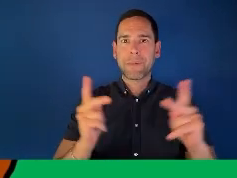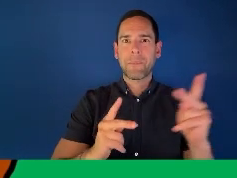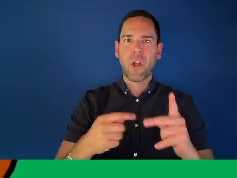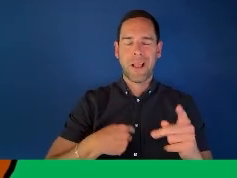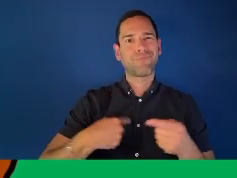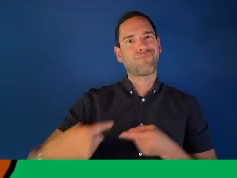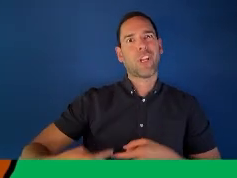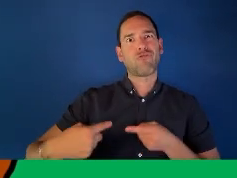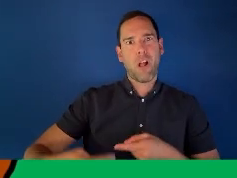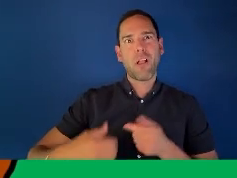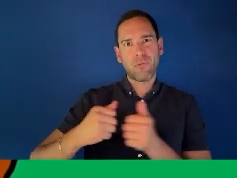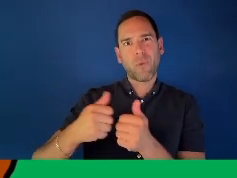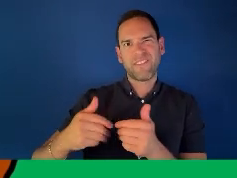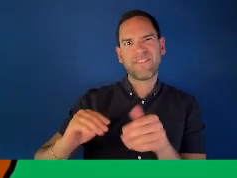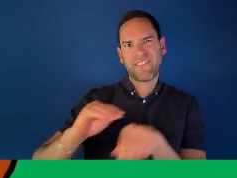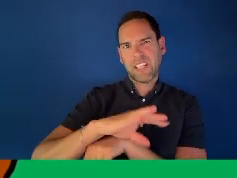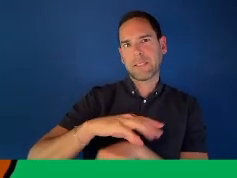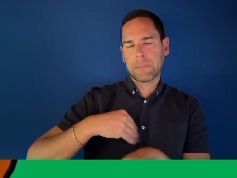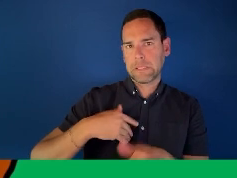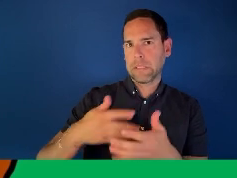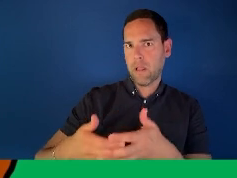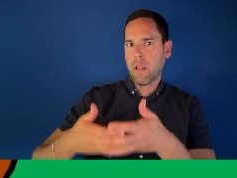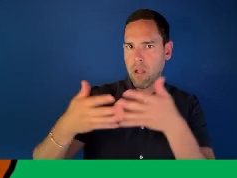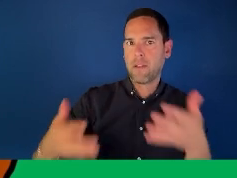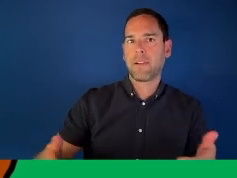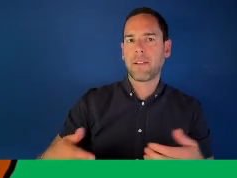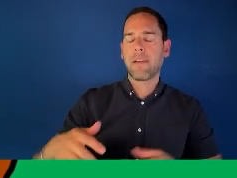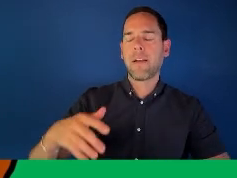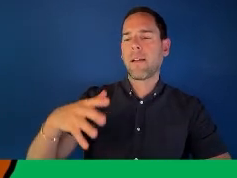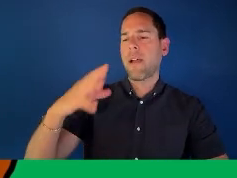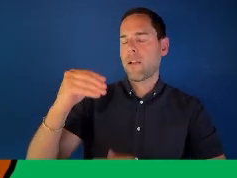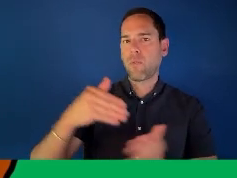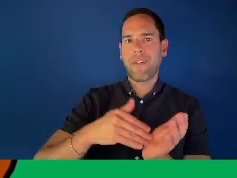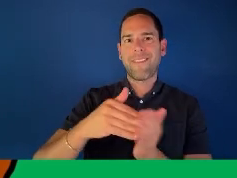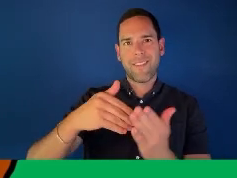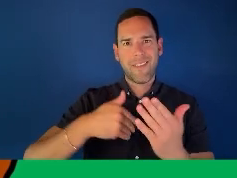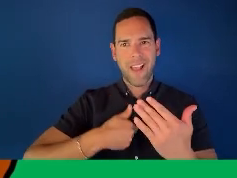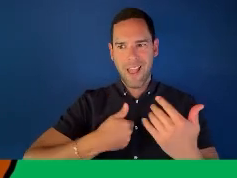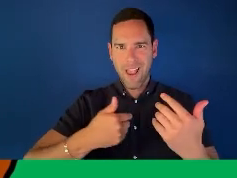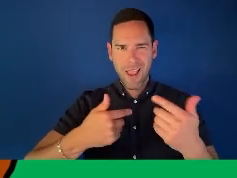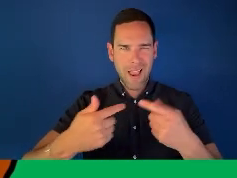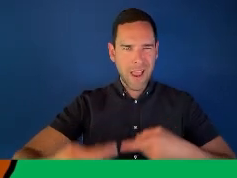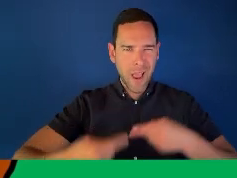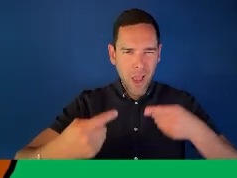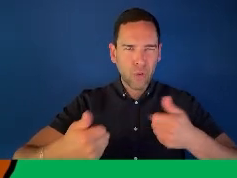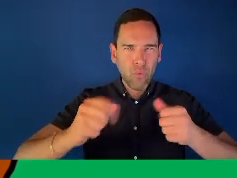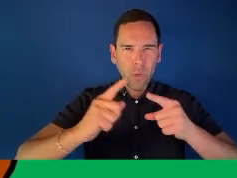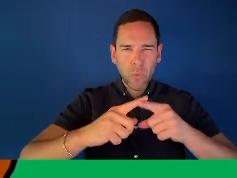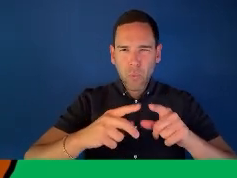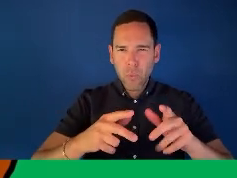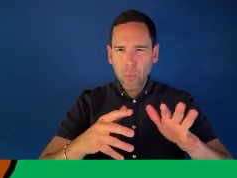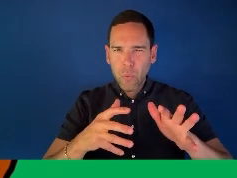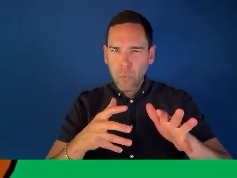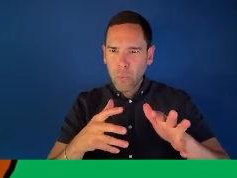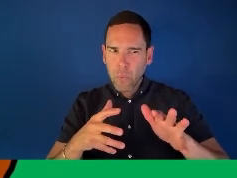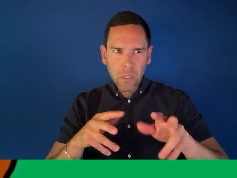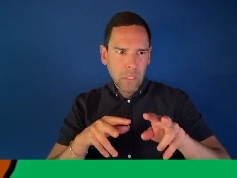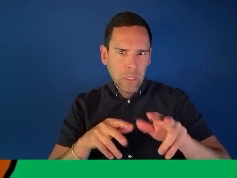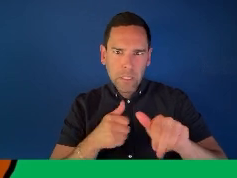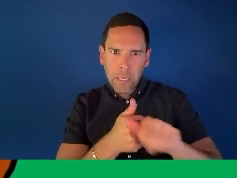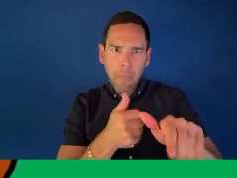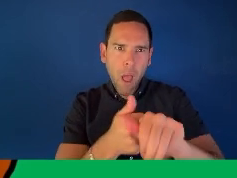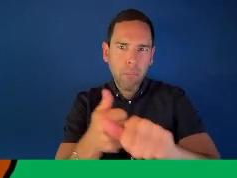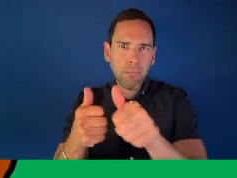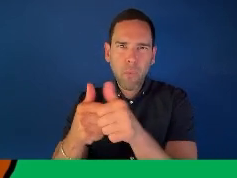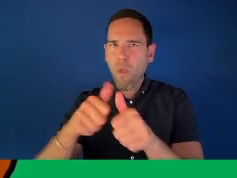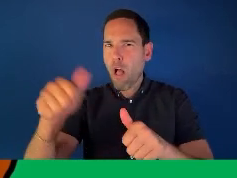things, going to events, going to professional development things. and everyone else